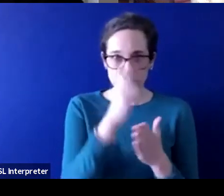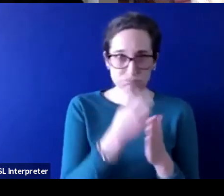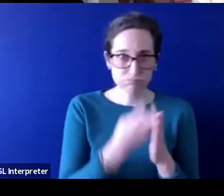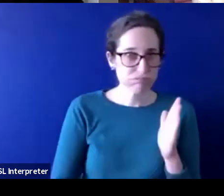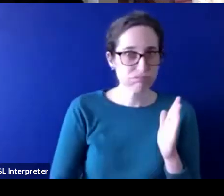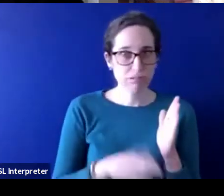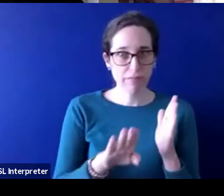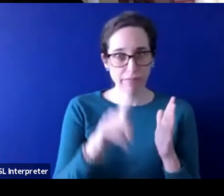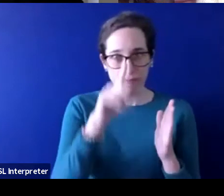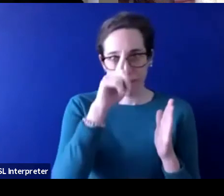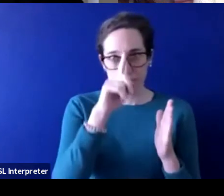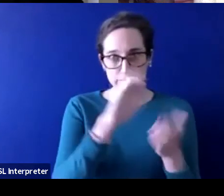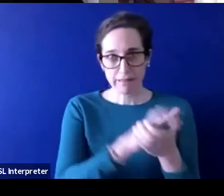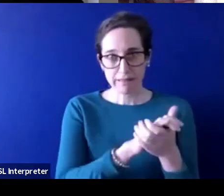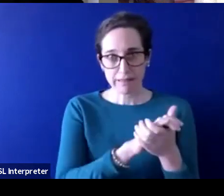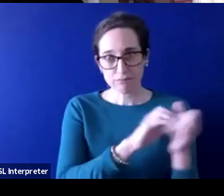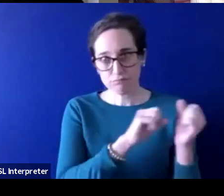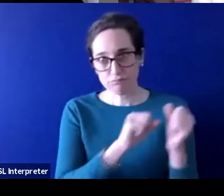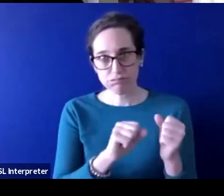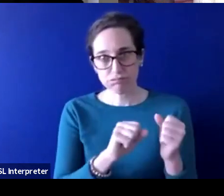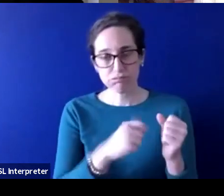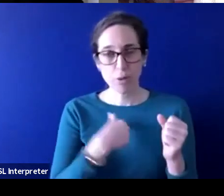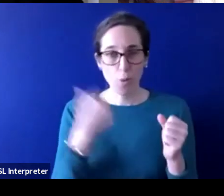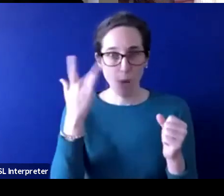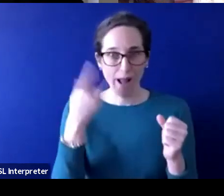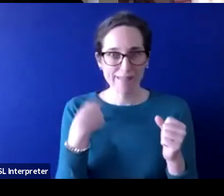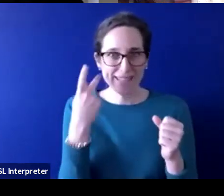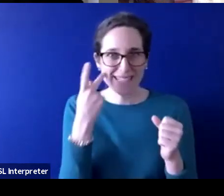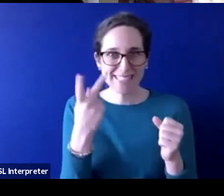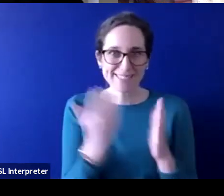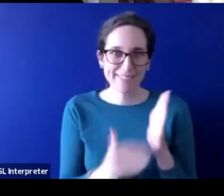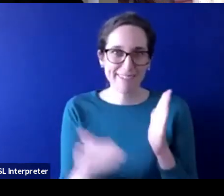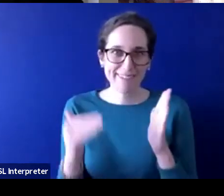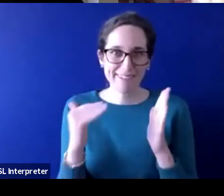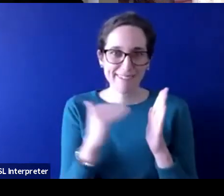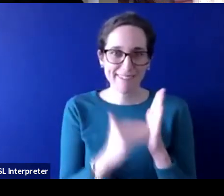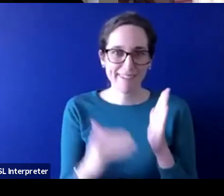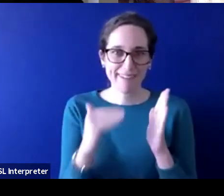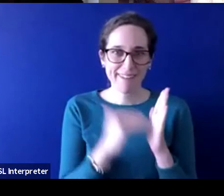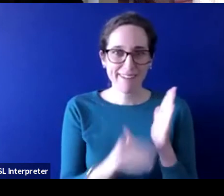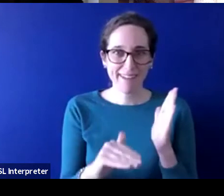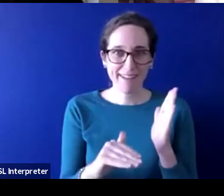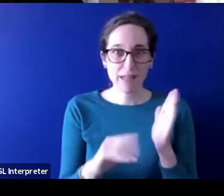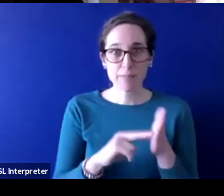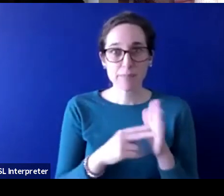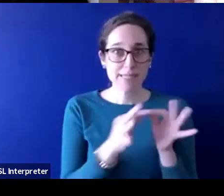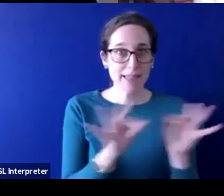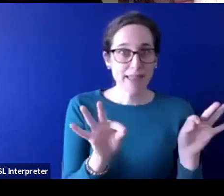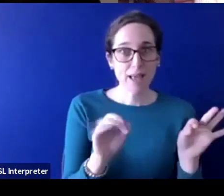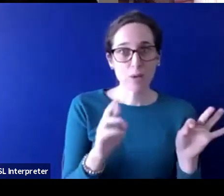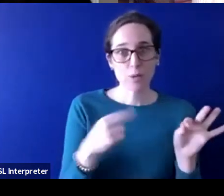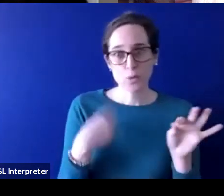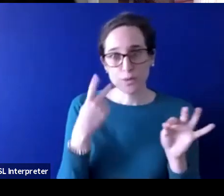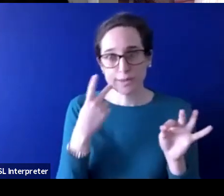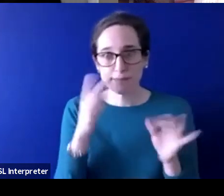because they're constantly seeing like the same thing. And the algorithm is constantly showing you like what you want to see, of course, more things to